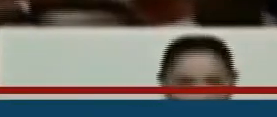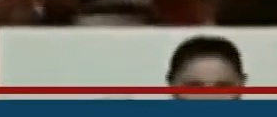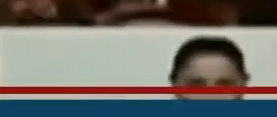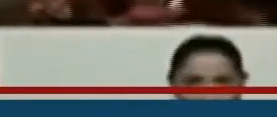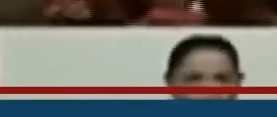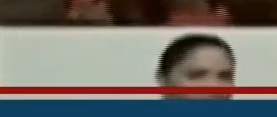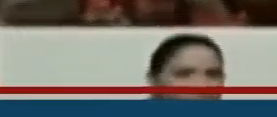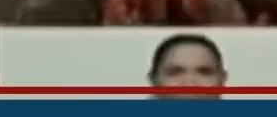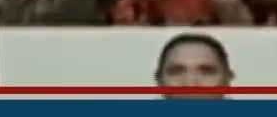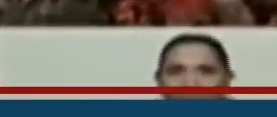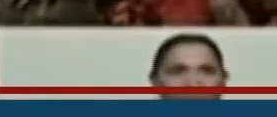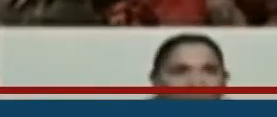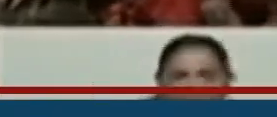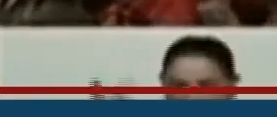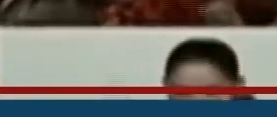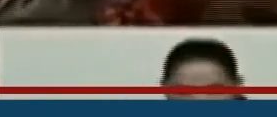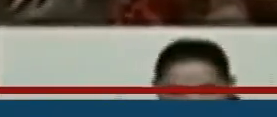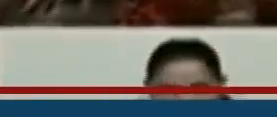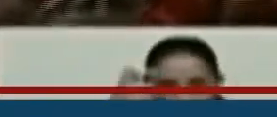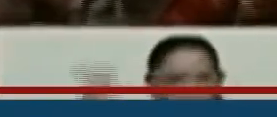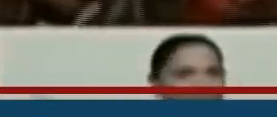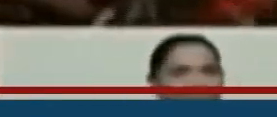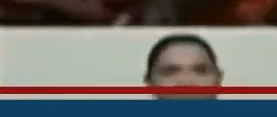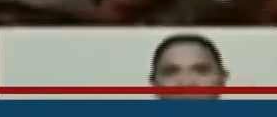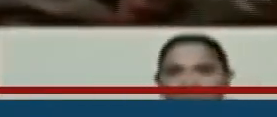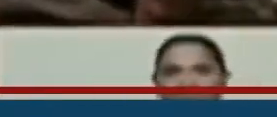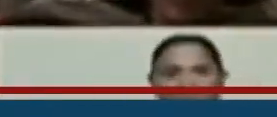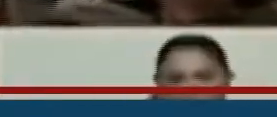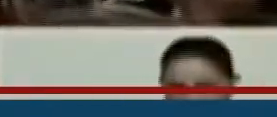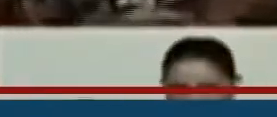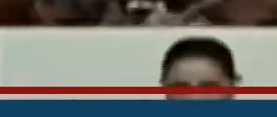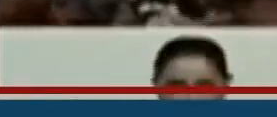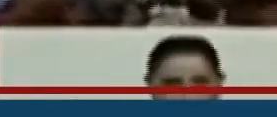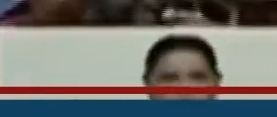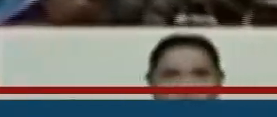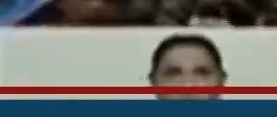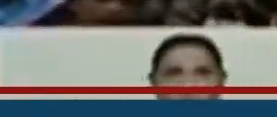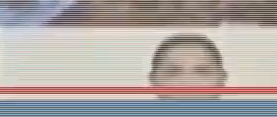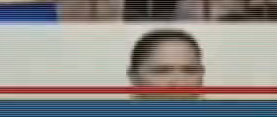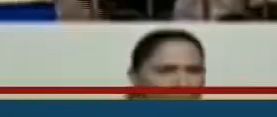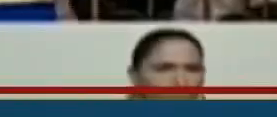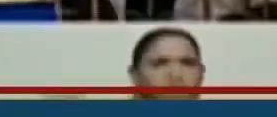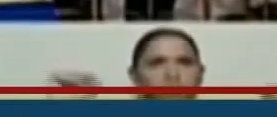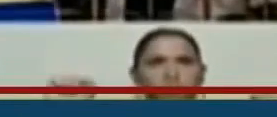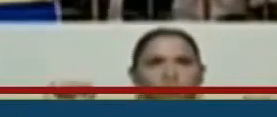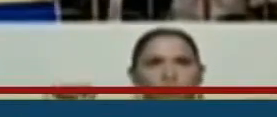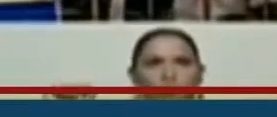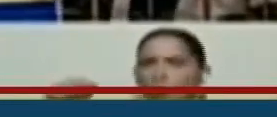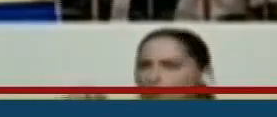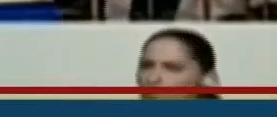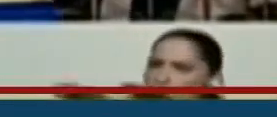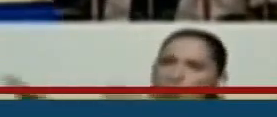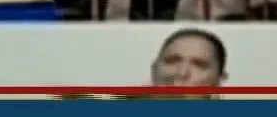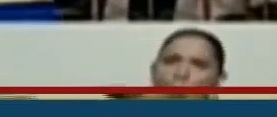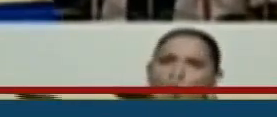trying to divide the Venezuelan people and promote a coup d'etat. Did they leave him alone? I have decided to break